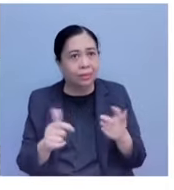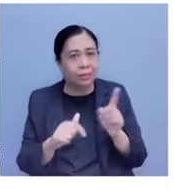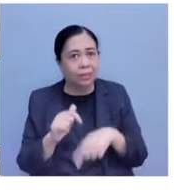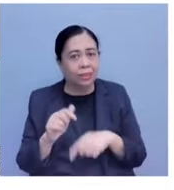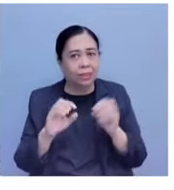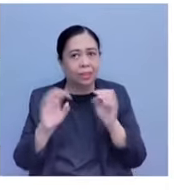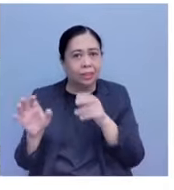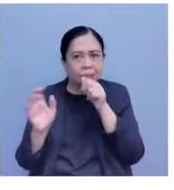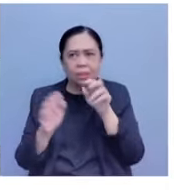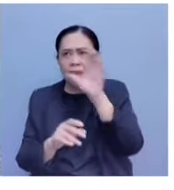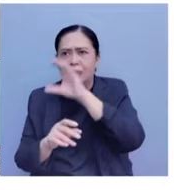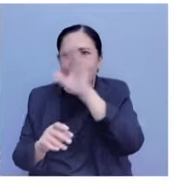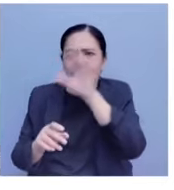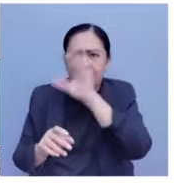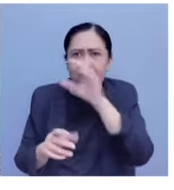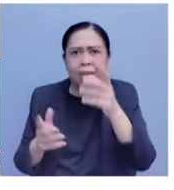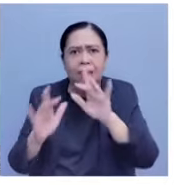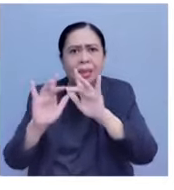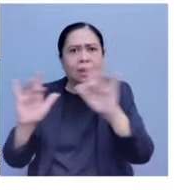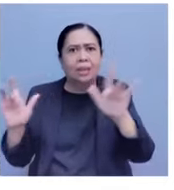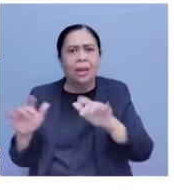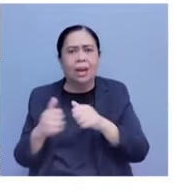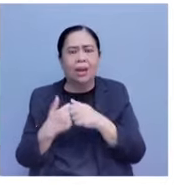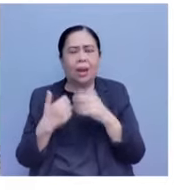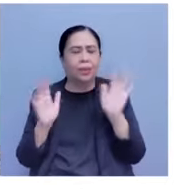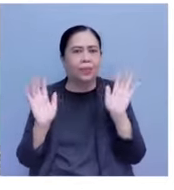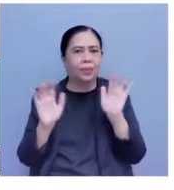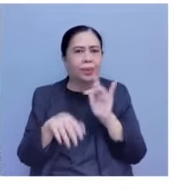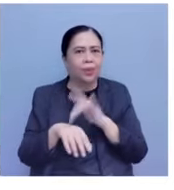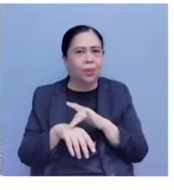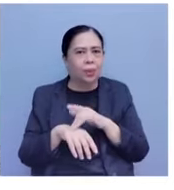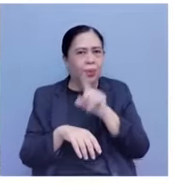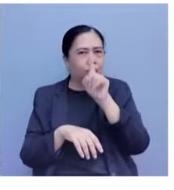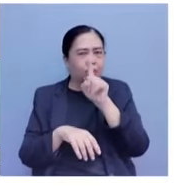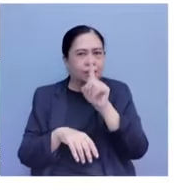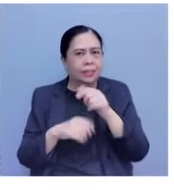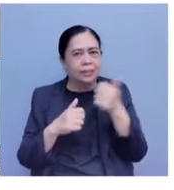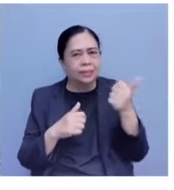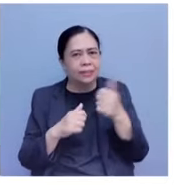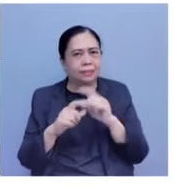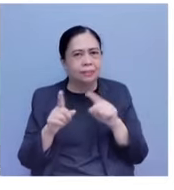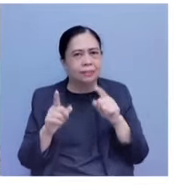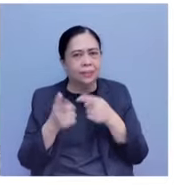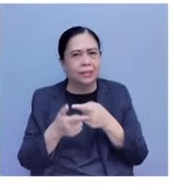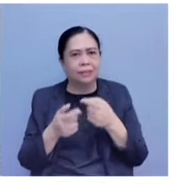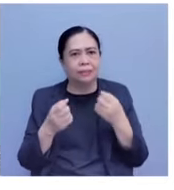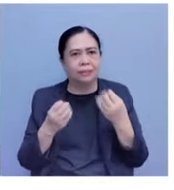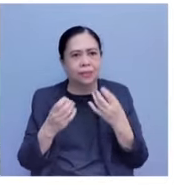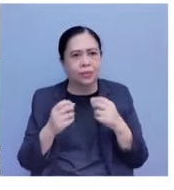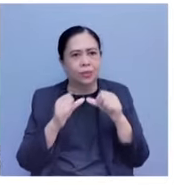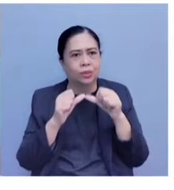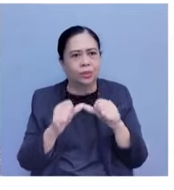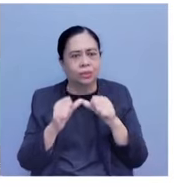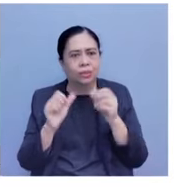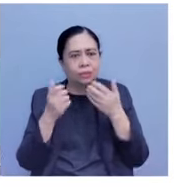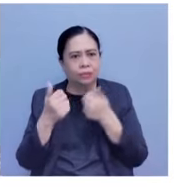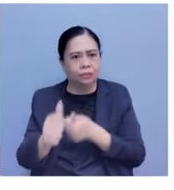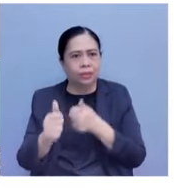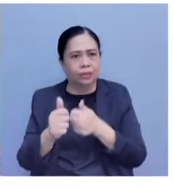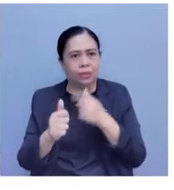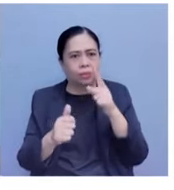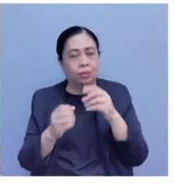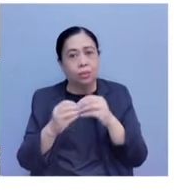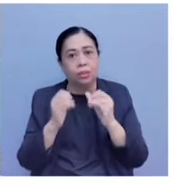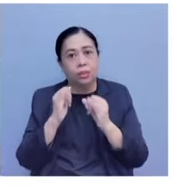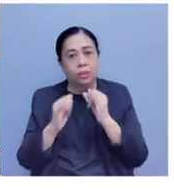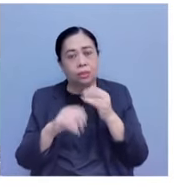we can't trace it if it's a black hole. I do want to touch on one other issue, a developing story. We continue to follow this. In fact, we're going to have another interview